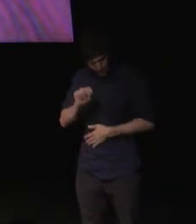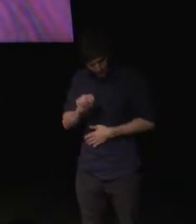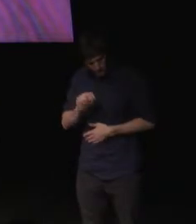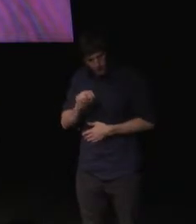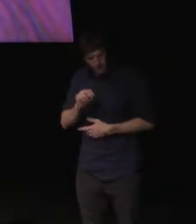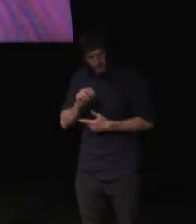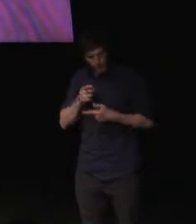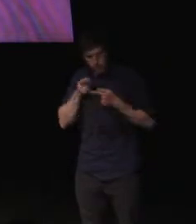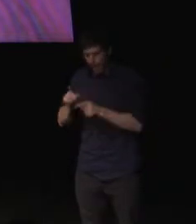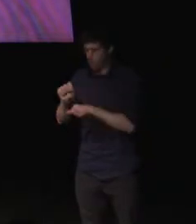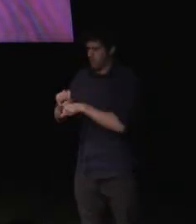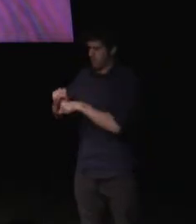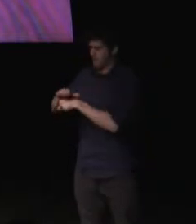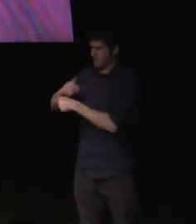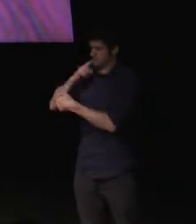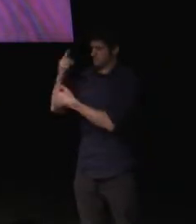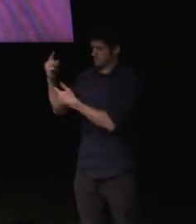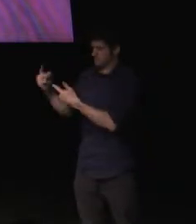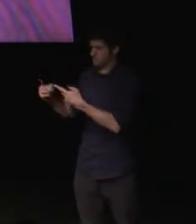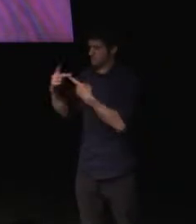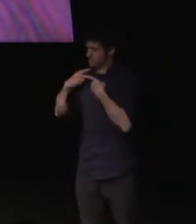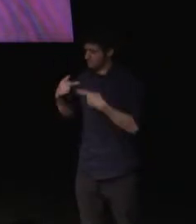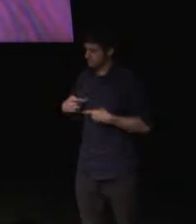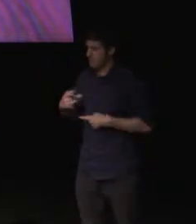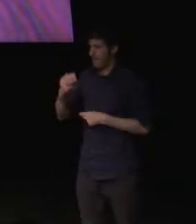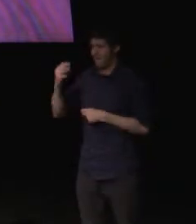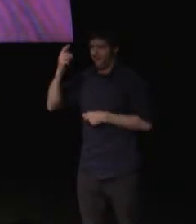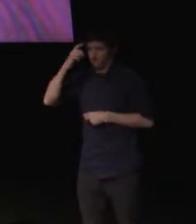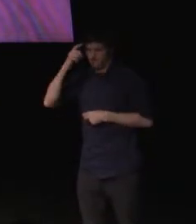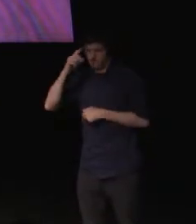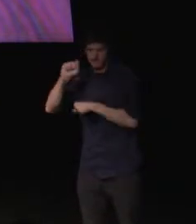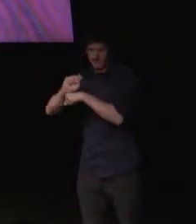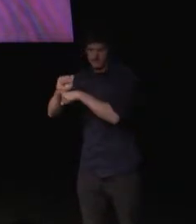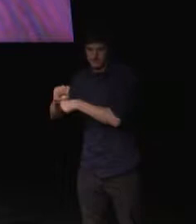all of these physical and cognitive tasks as well.